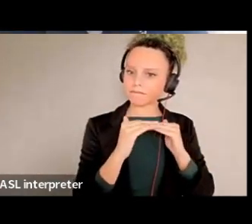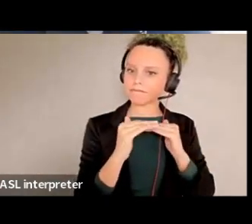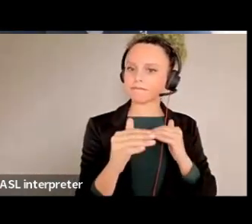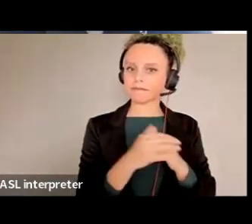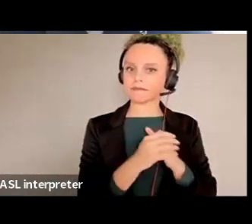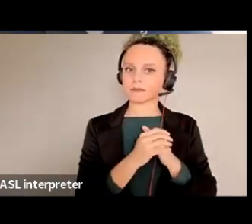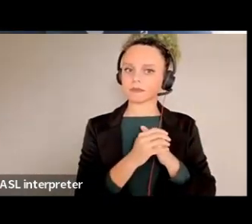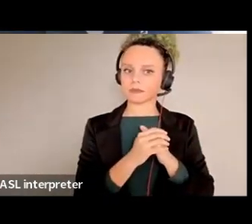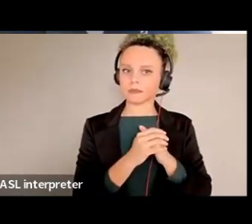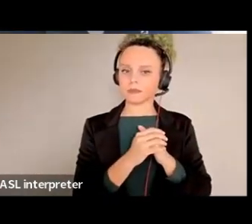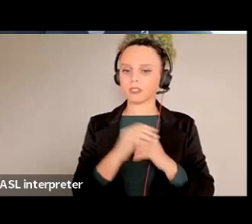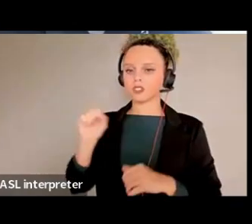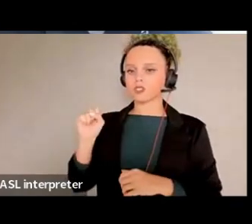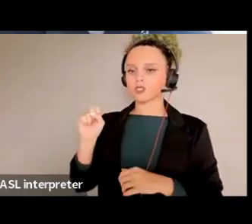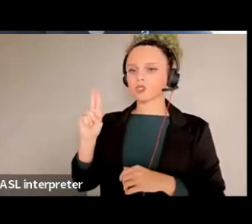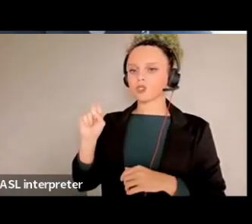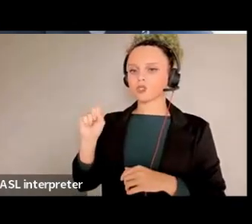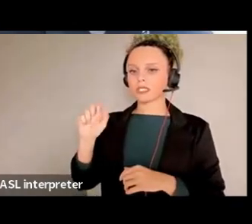moderation.